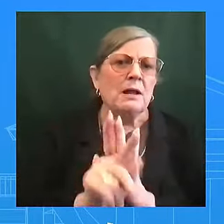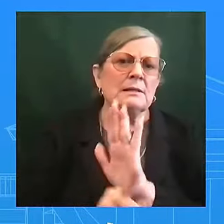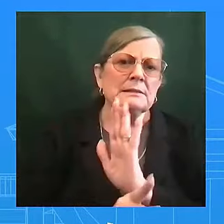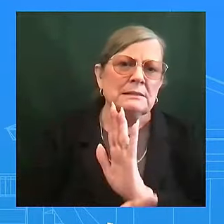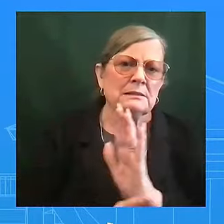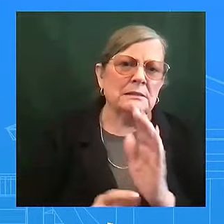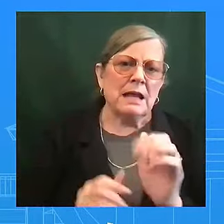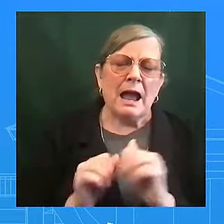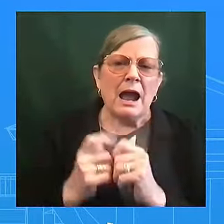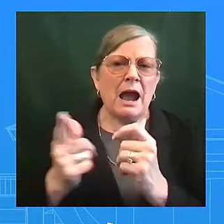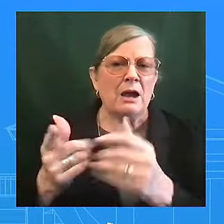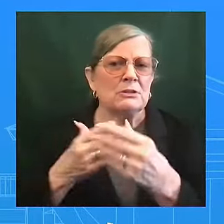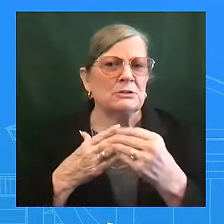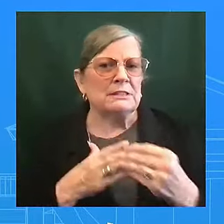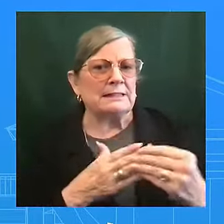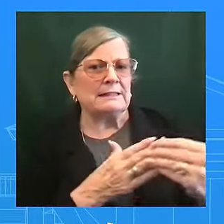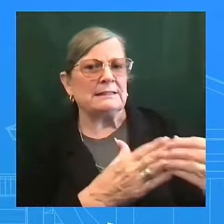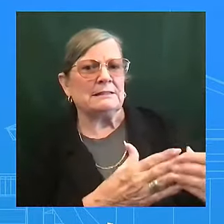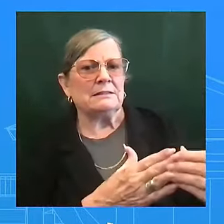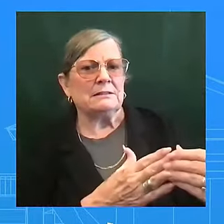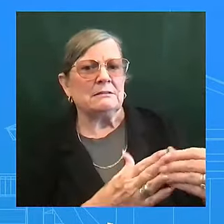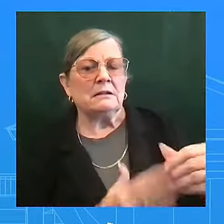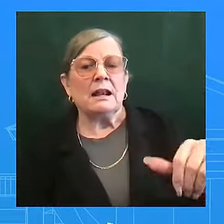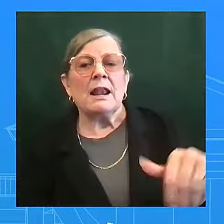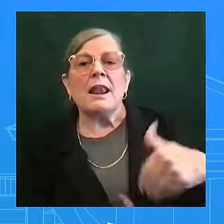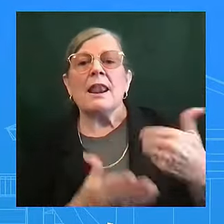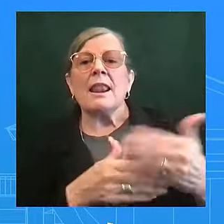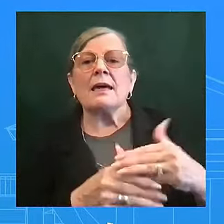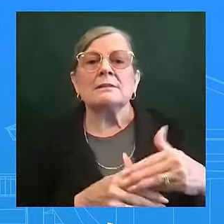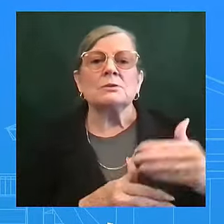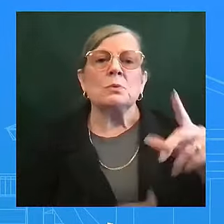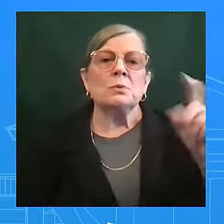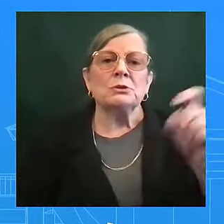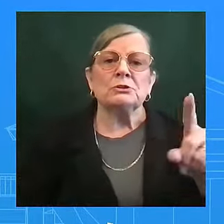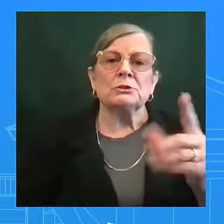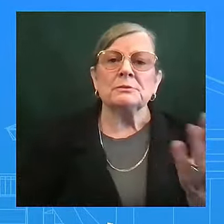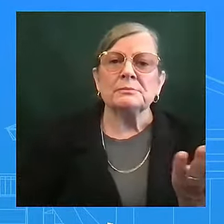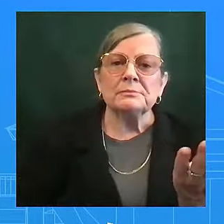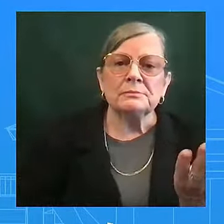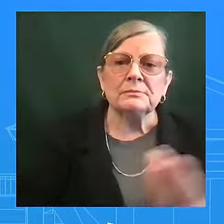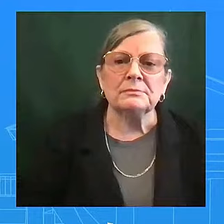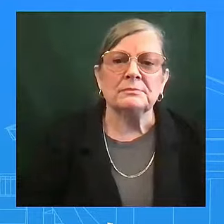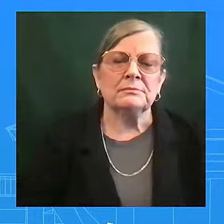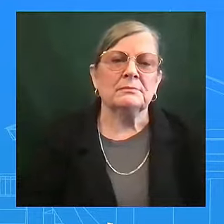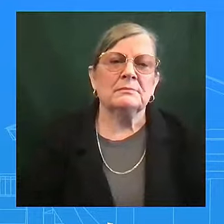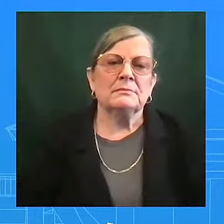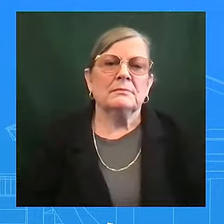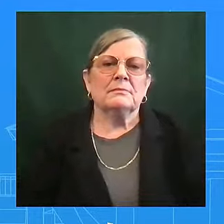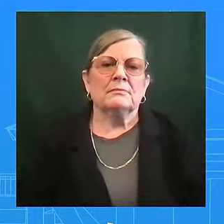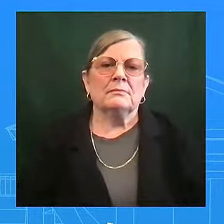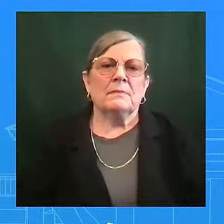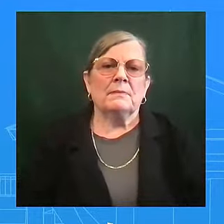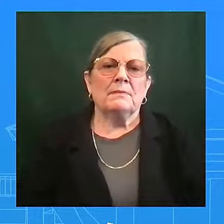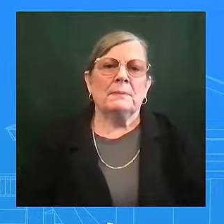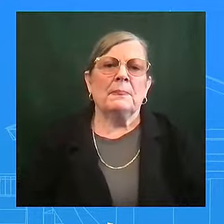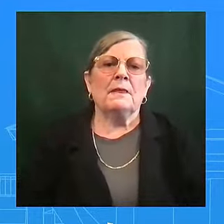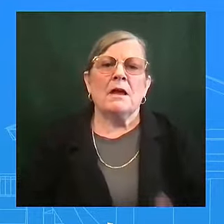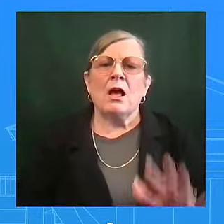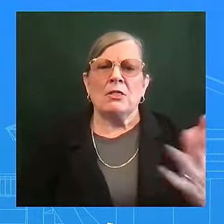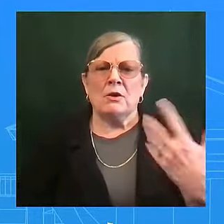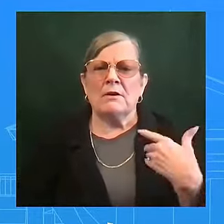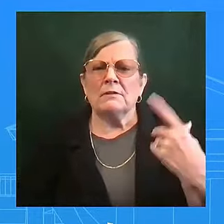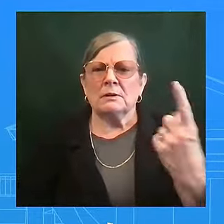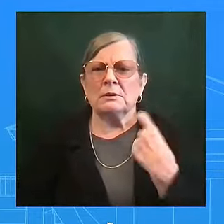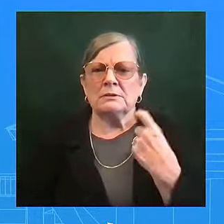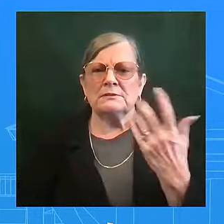Wait, did I just call on you? Okay, yeah, let me just try and get other people. Go ahead, Karen. Go ahead, Karen. The Congressional Black